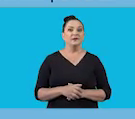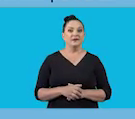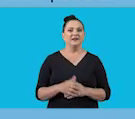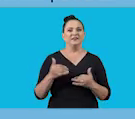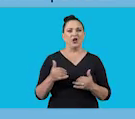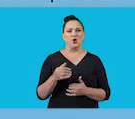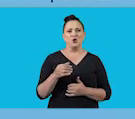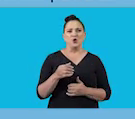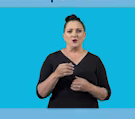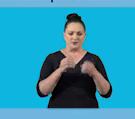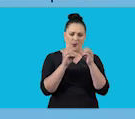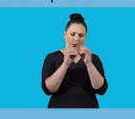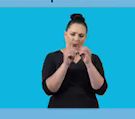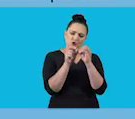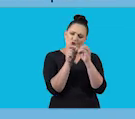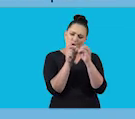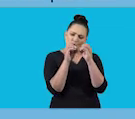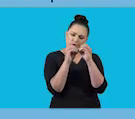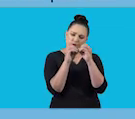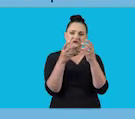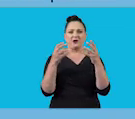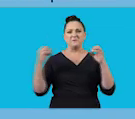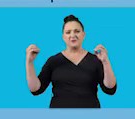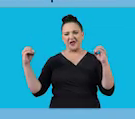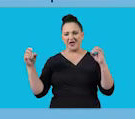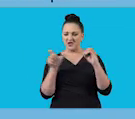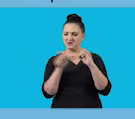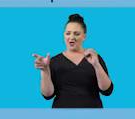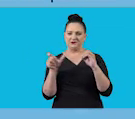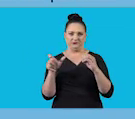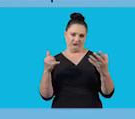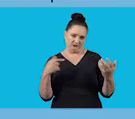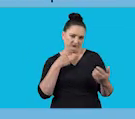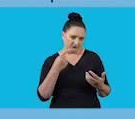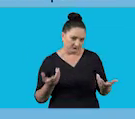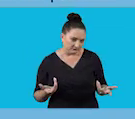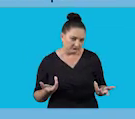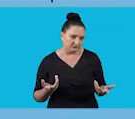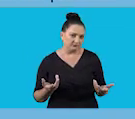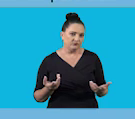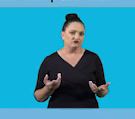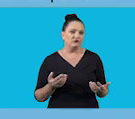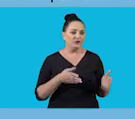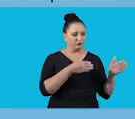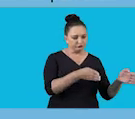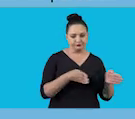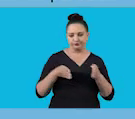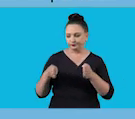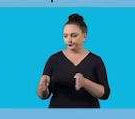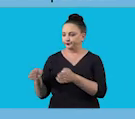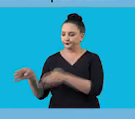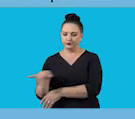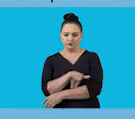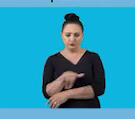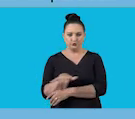order, from the smallest spaces between the particles to the biggest spaces between the particles. Again, between these three states